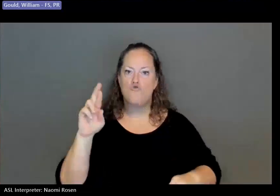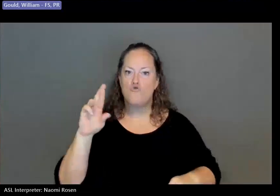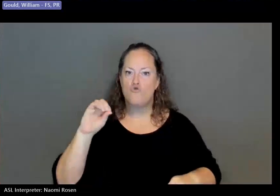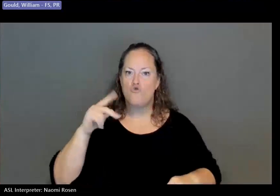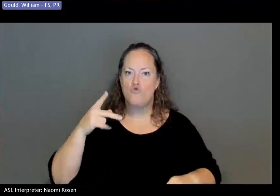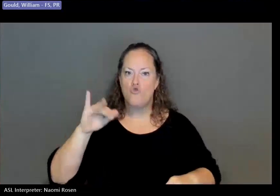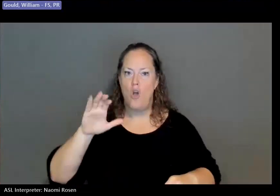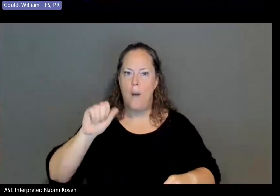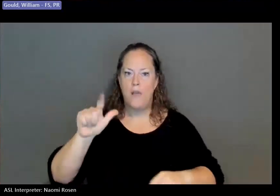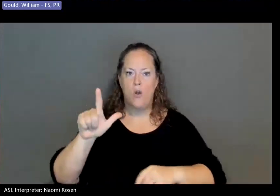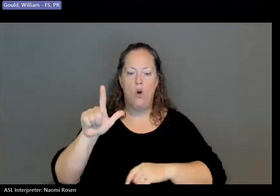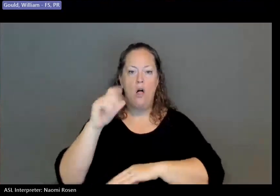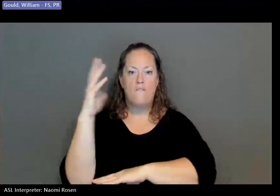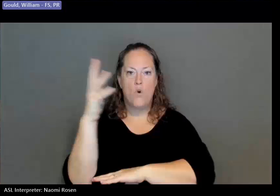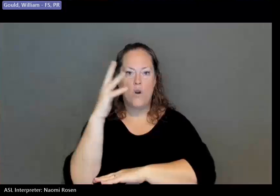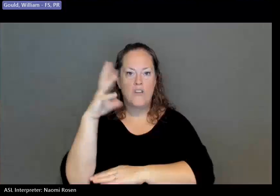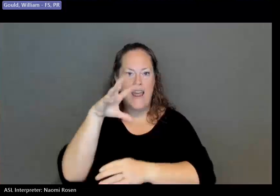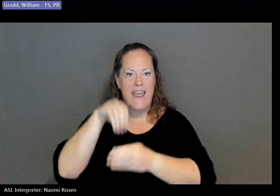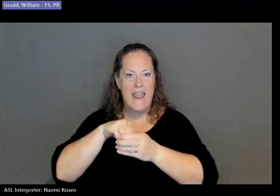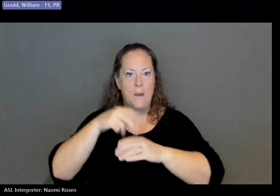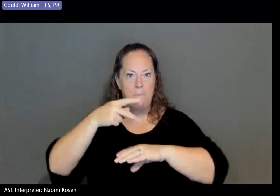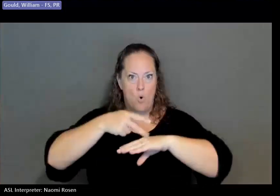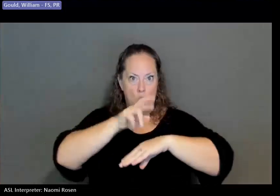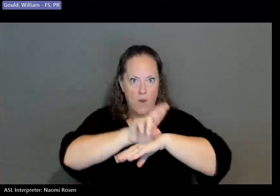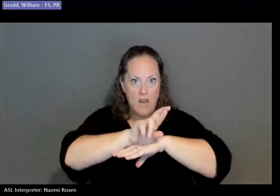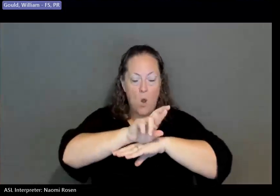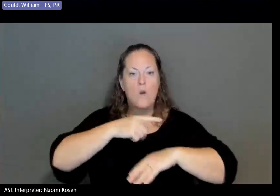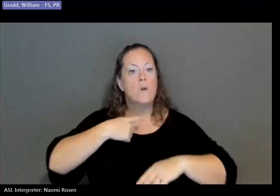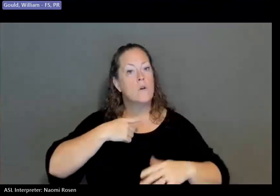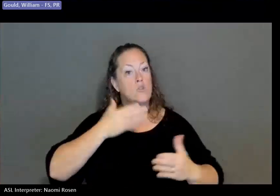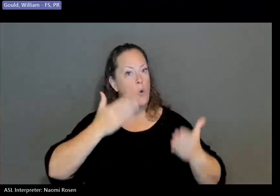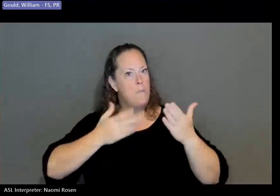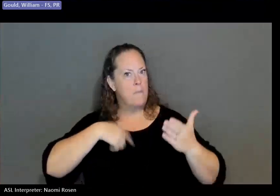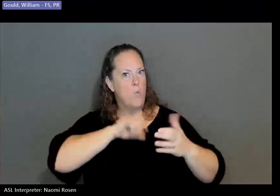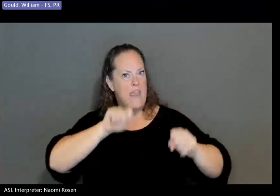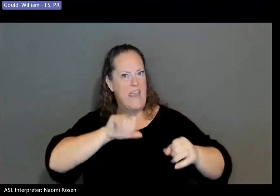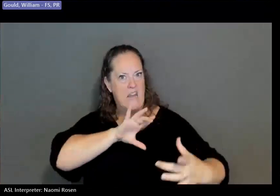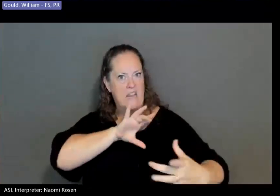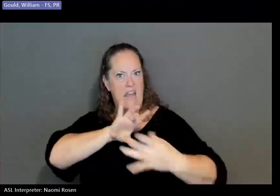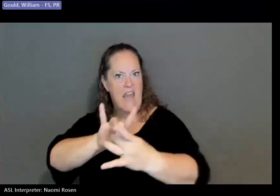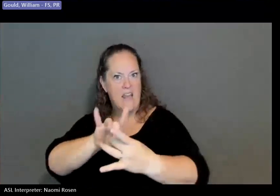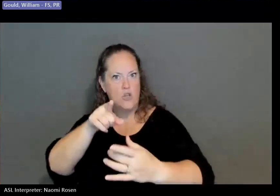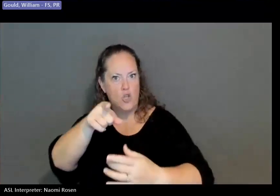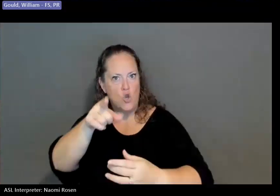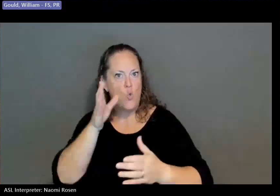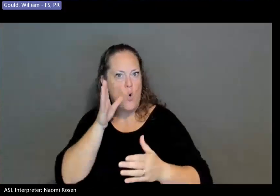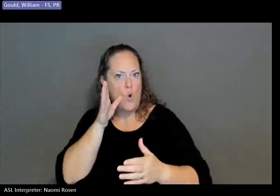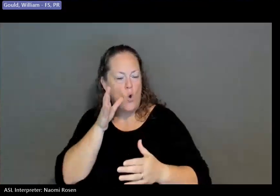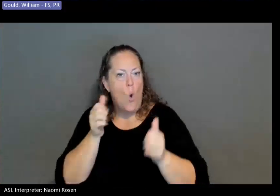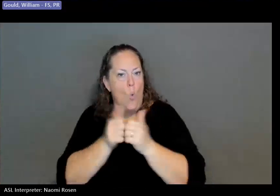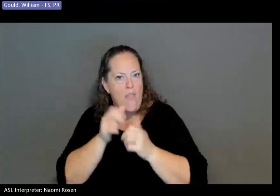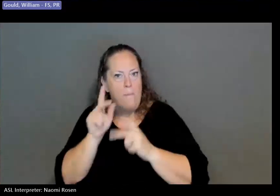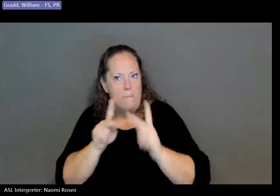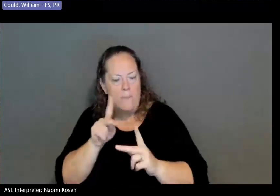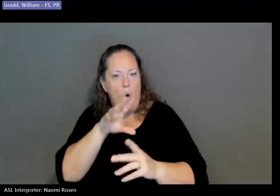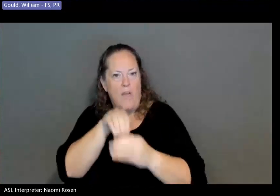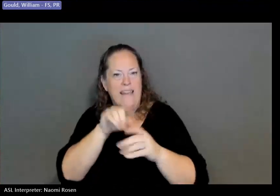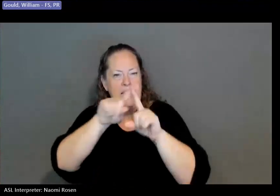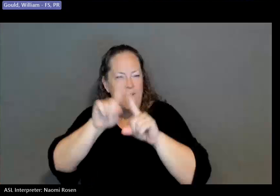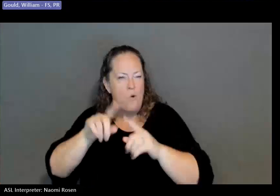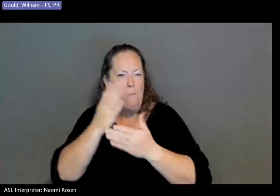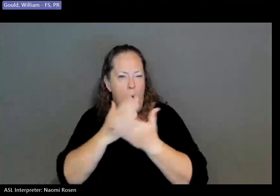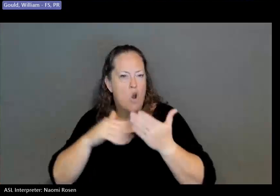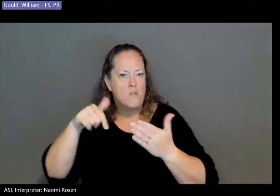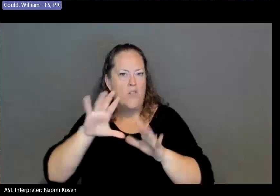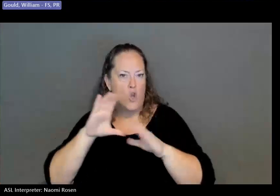Rico. So if there are ways we can, perhaps connect you with people or resources in other parts of the Caribbean, we're